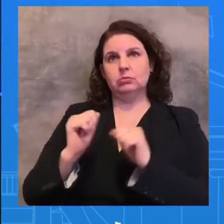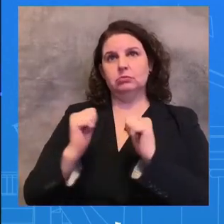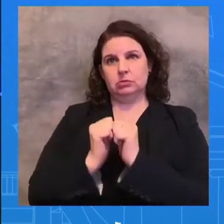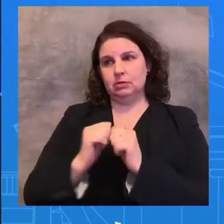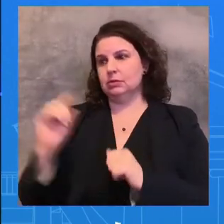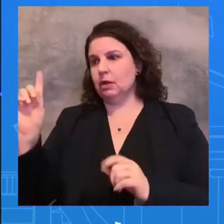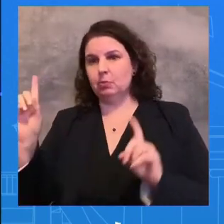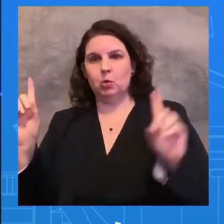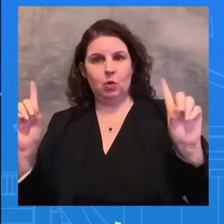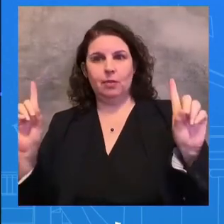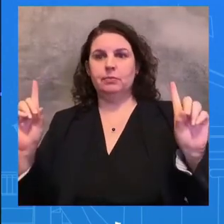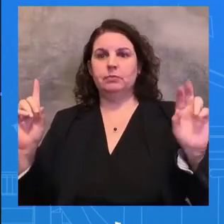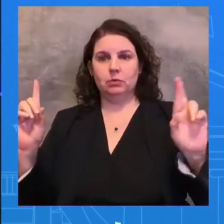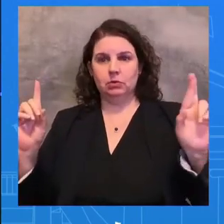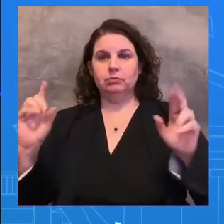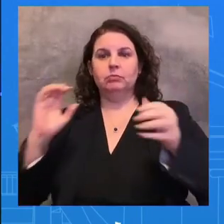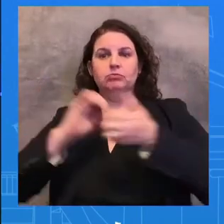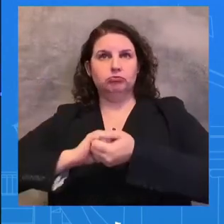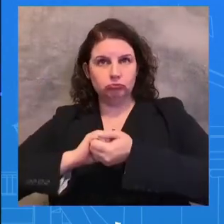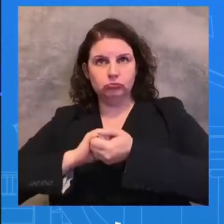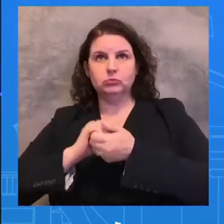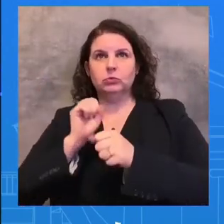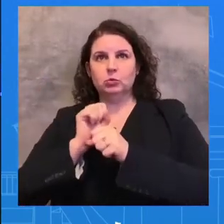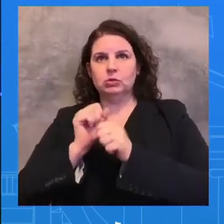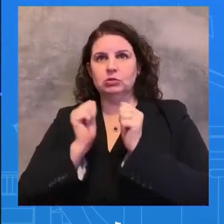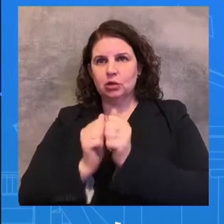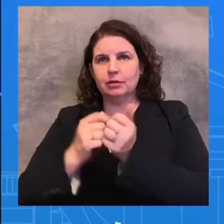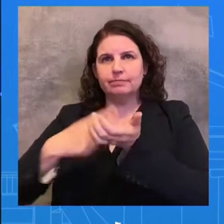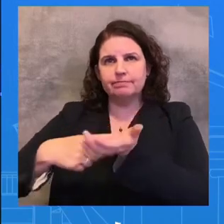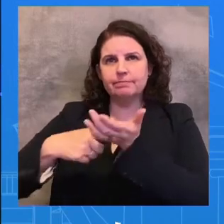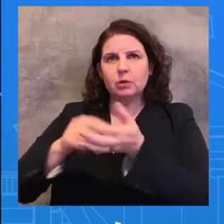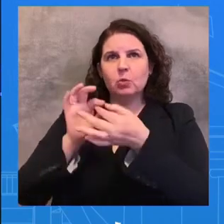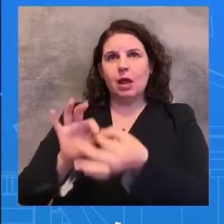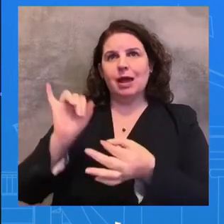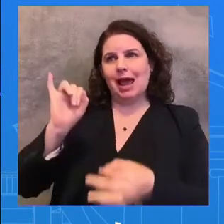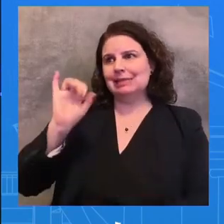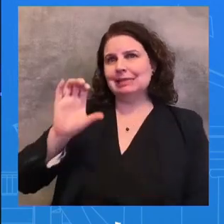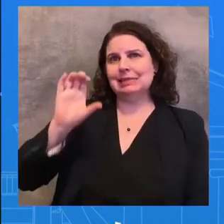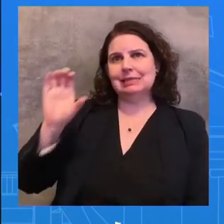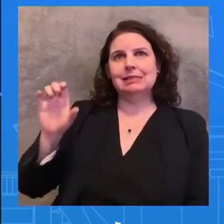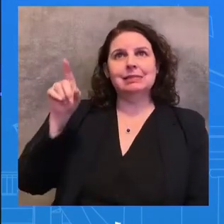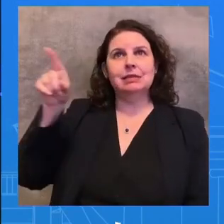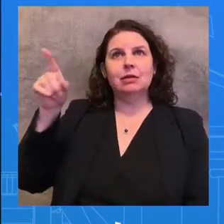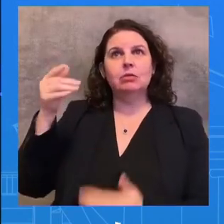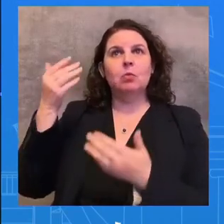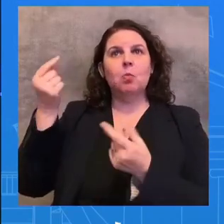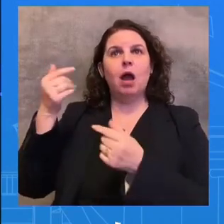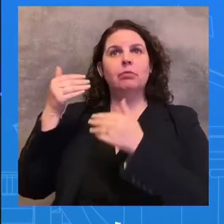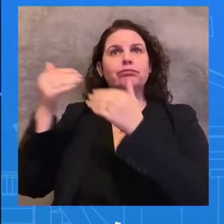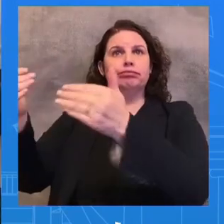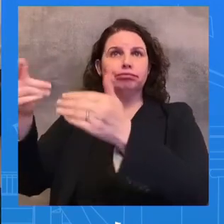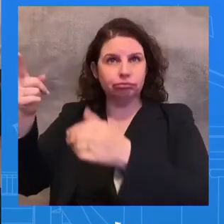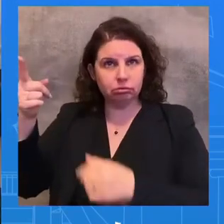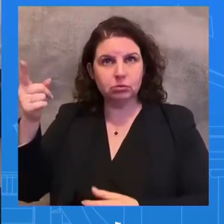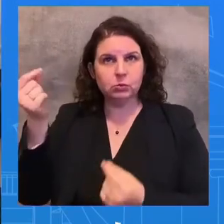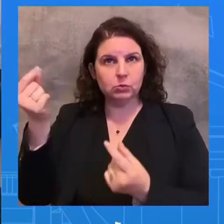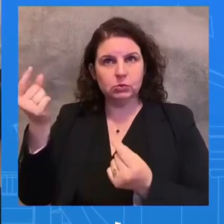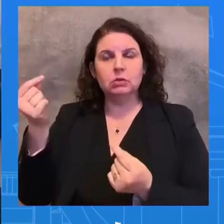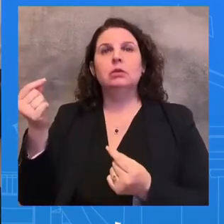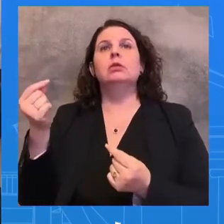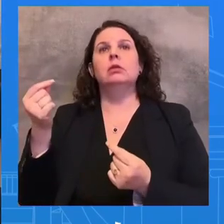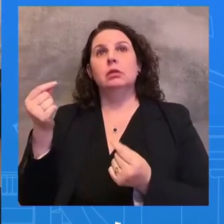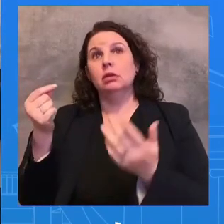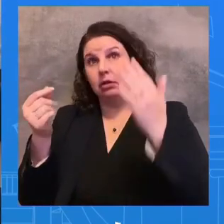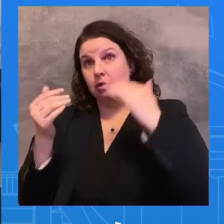ICC has just done. We haven't made any determinations. When we do, we'll be sure to let you know. And then your second question was? After the trip to Israel